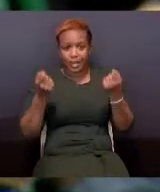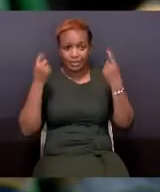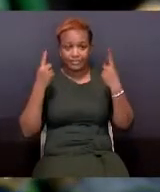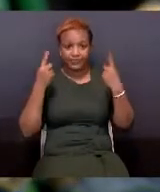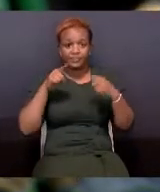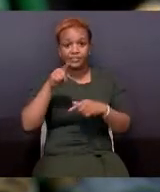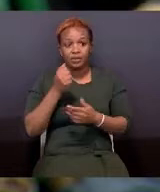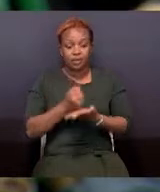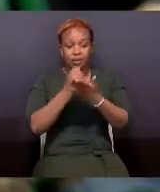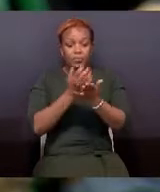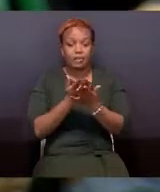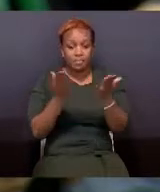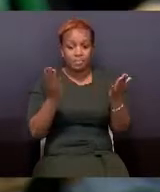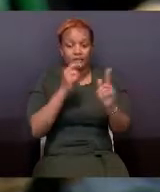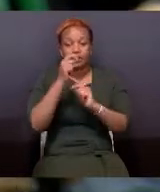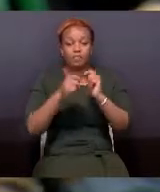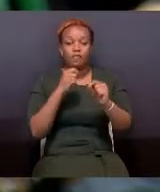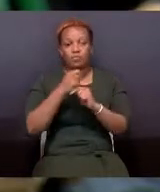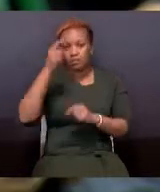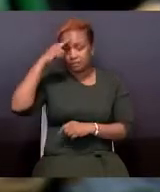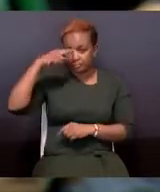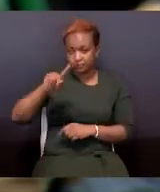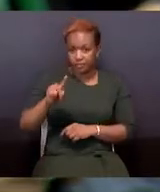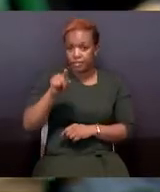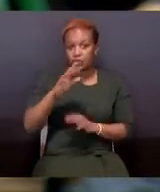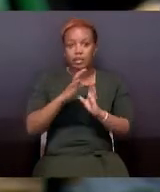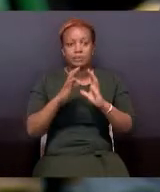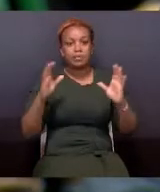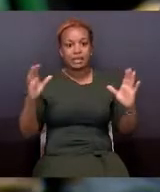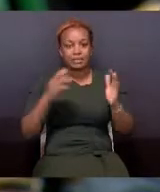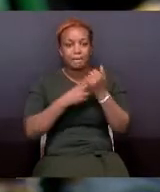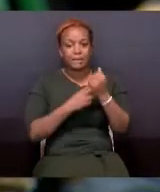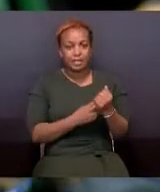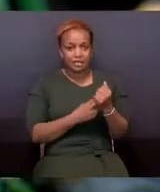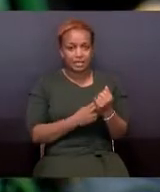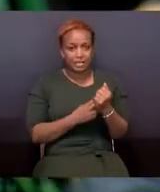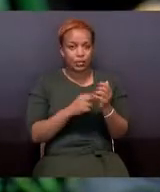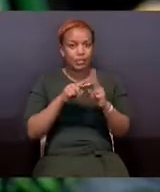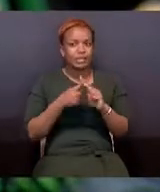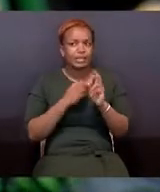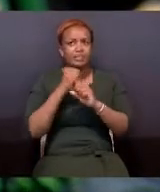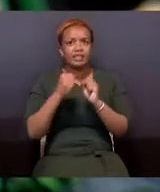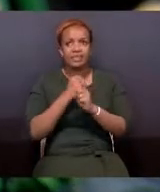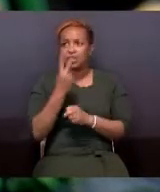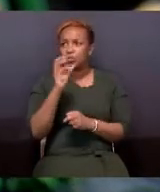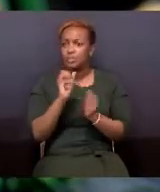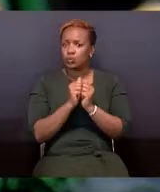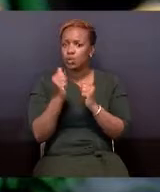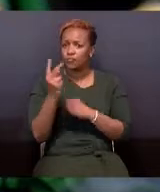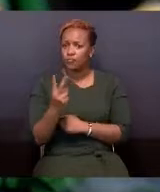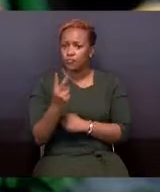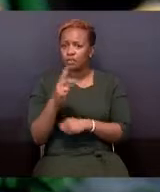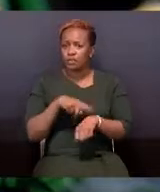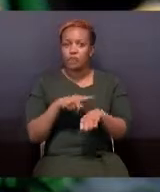helps them to influence the kind of policies. The third is to expand partners. We started in 2012 when we